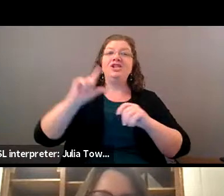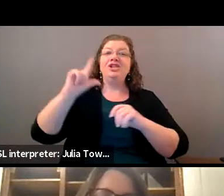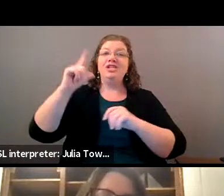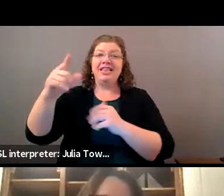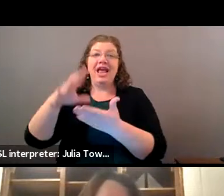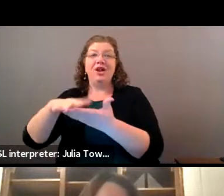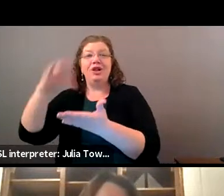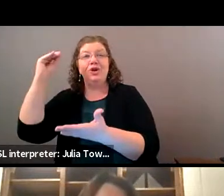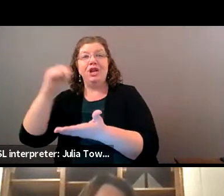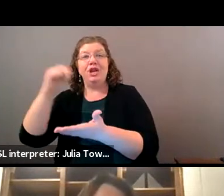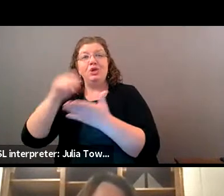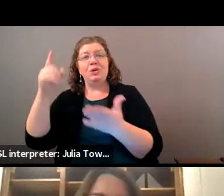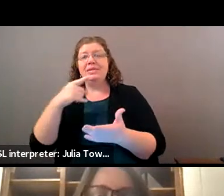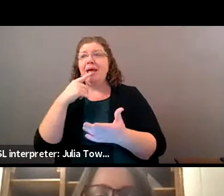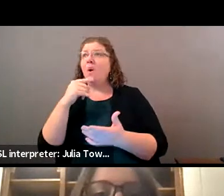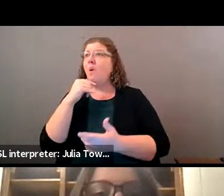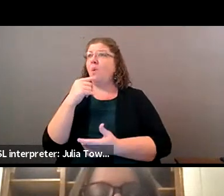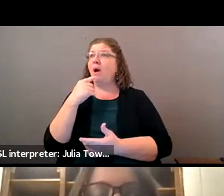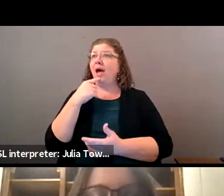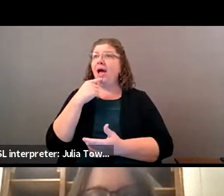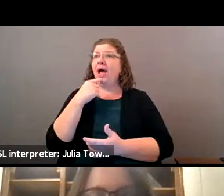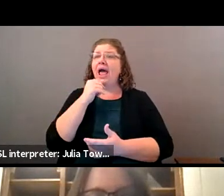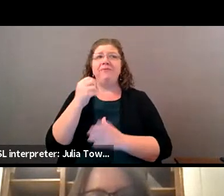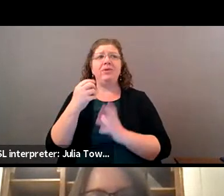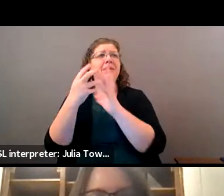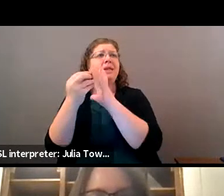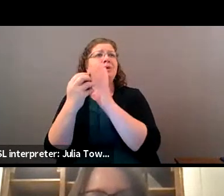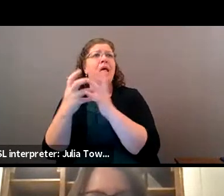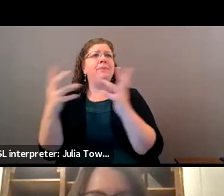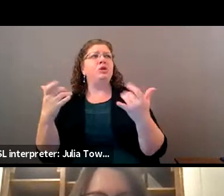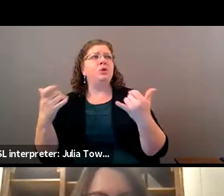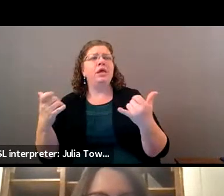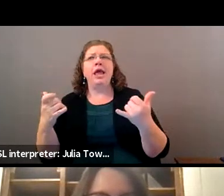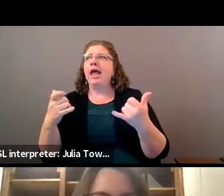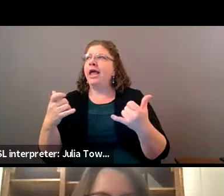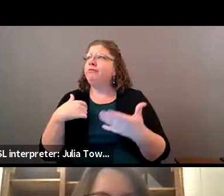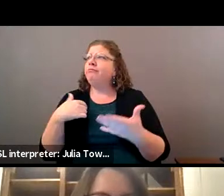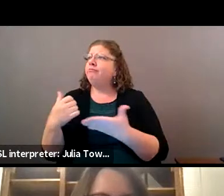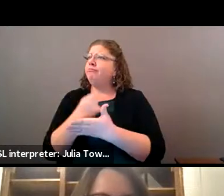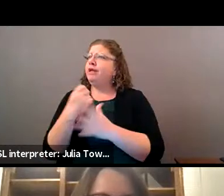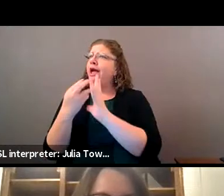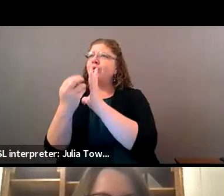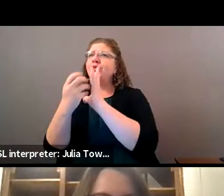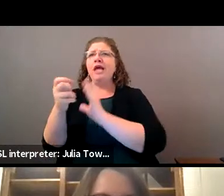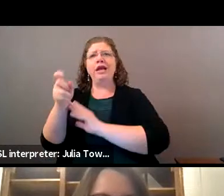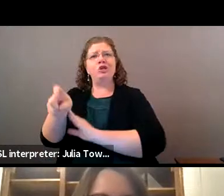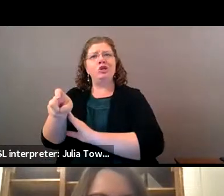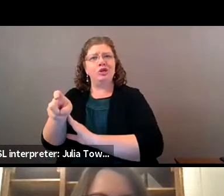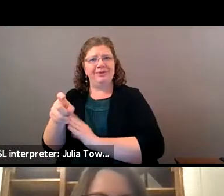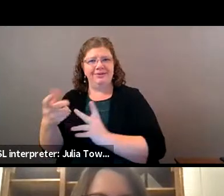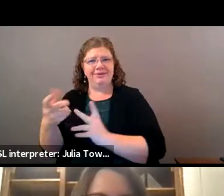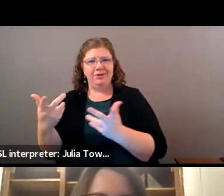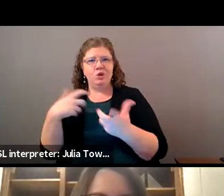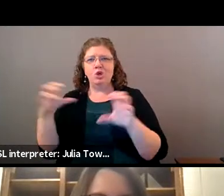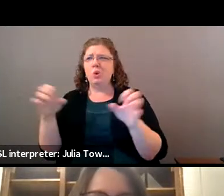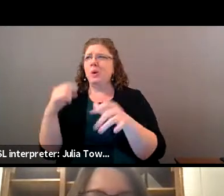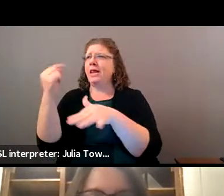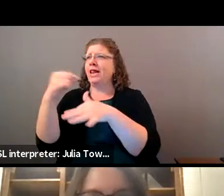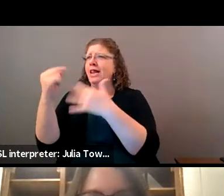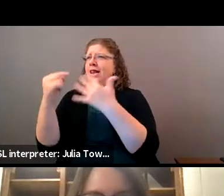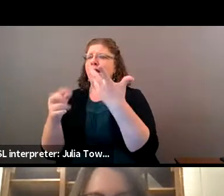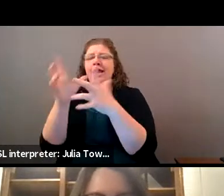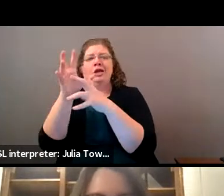say, hey, I haven't been outside much today. Shouldn't I be going outside? And shouldn't we be doing this? And shouldn't we